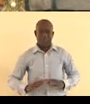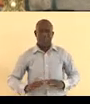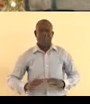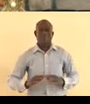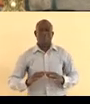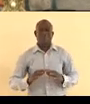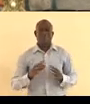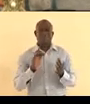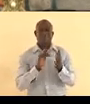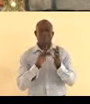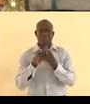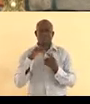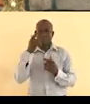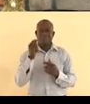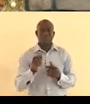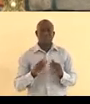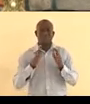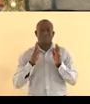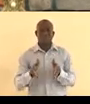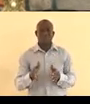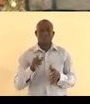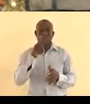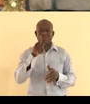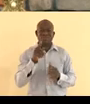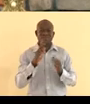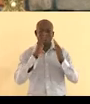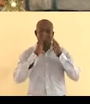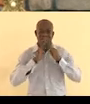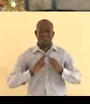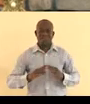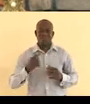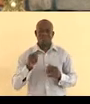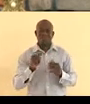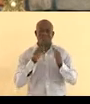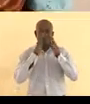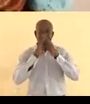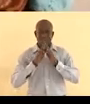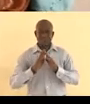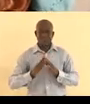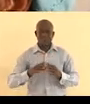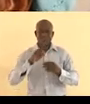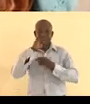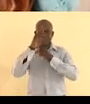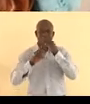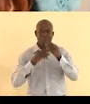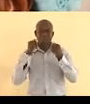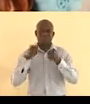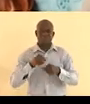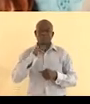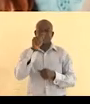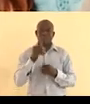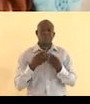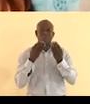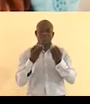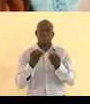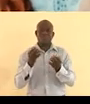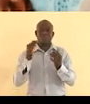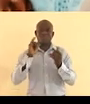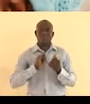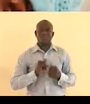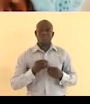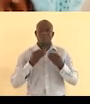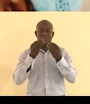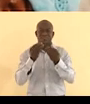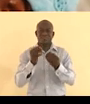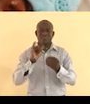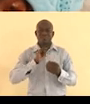peace. The peace the world cannot give is my gift to you. That's part of the word of God, right? I have come that they may